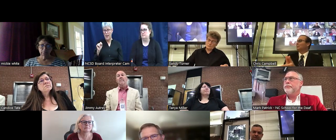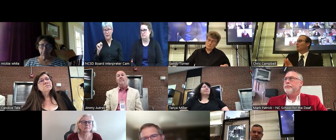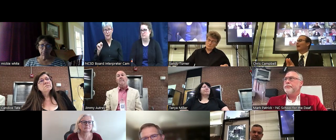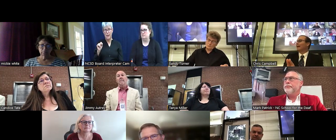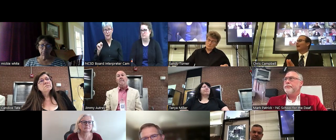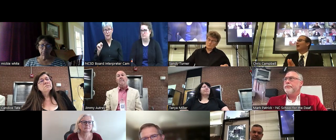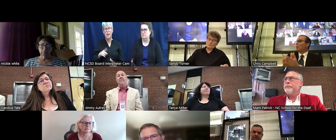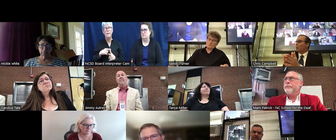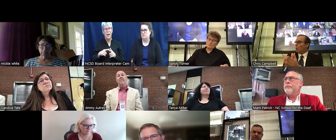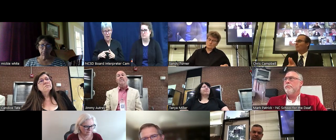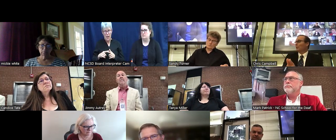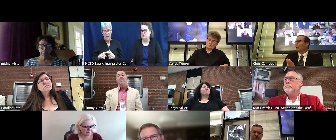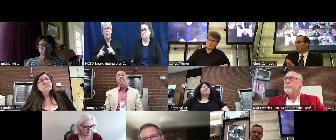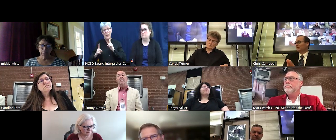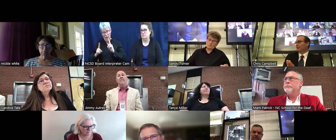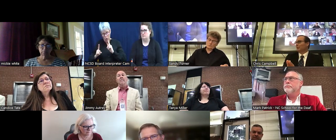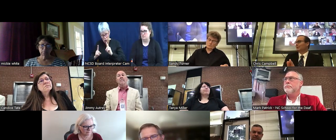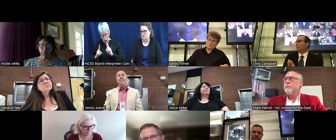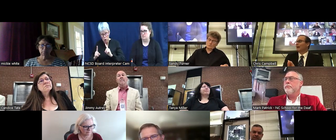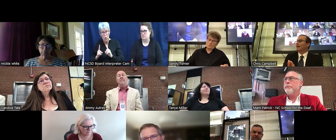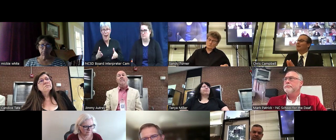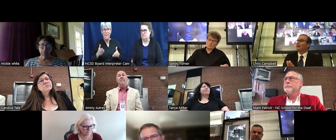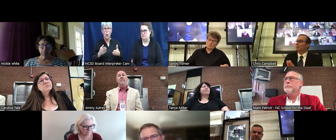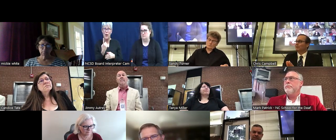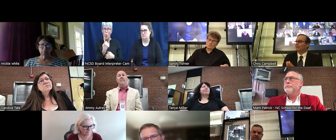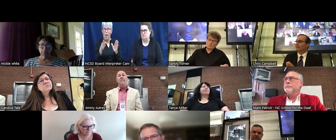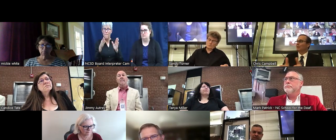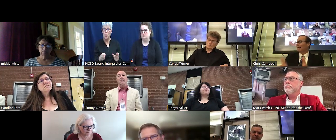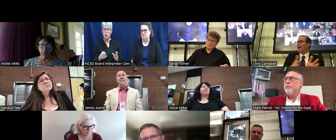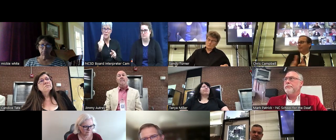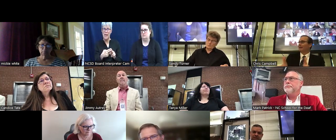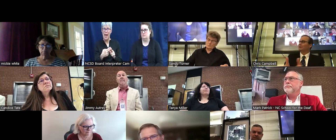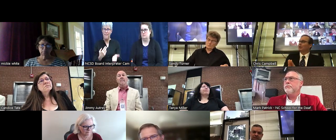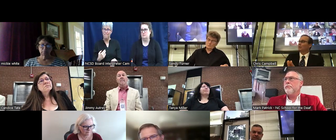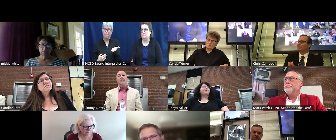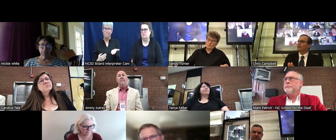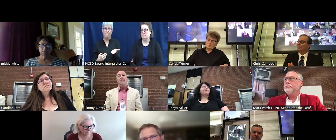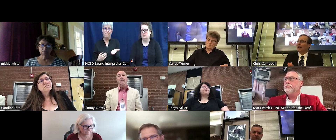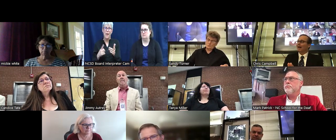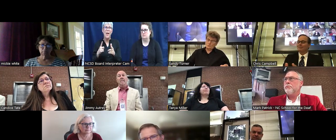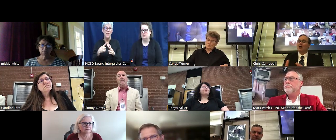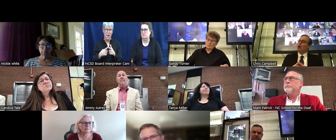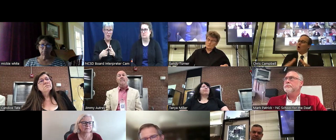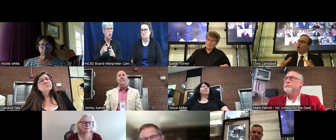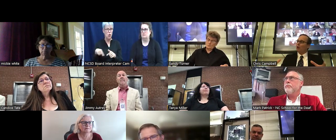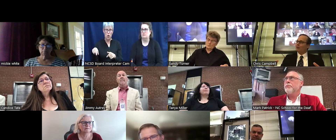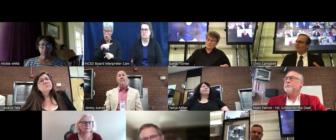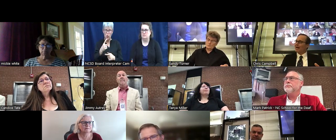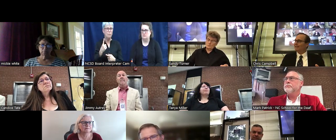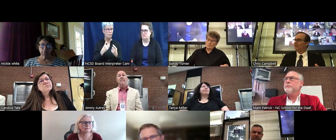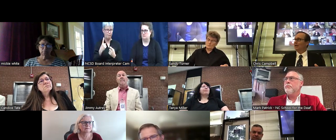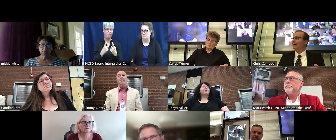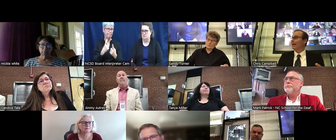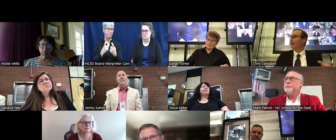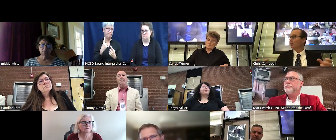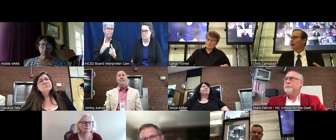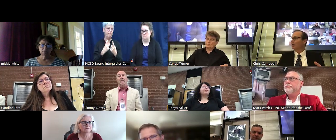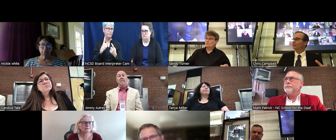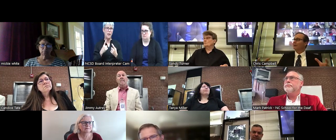then to bring one person to you as the recommended person. They'll be happy to answer any questions you have. All of that is done